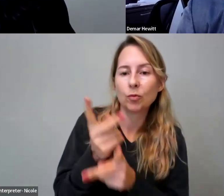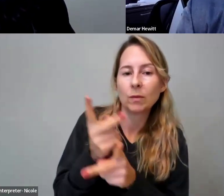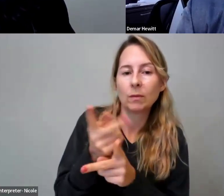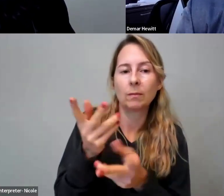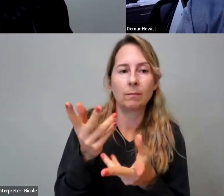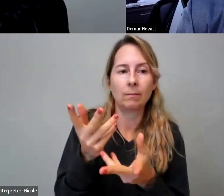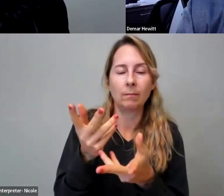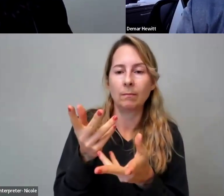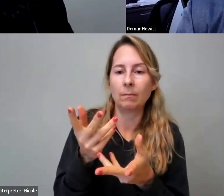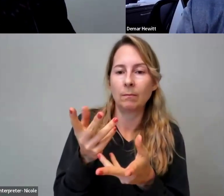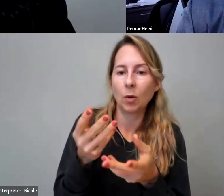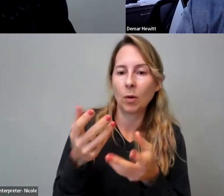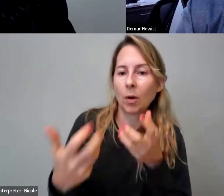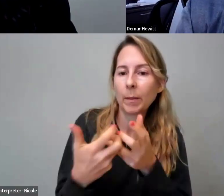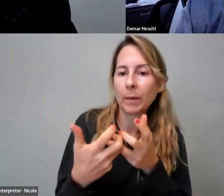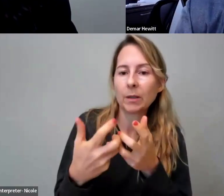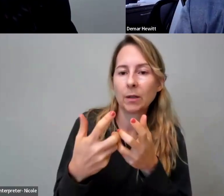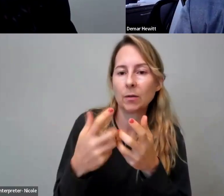financial circumstances.